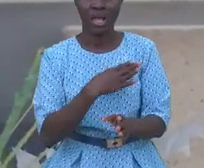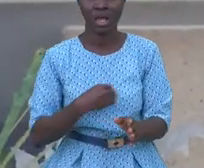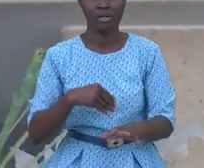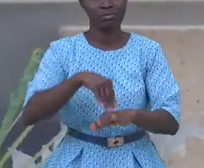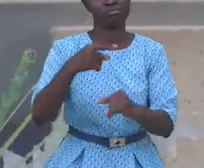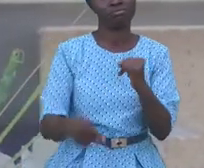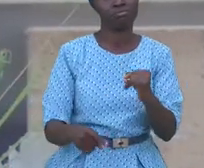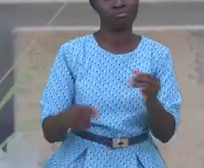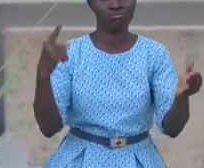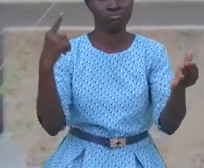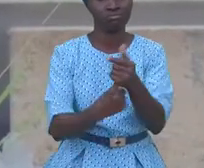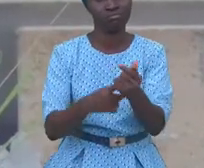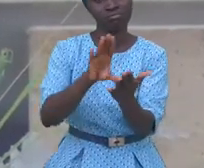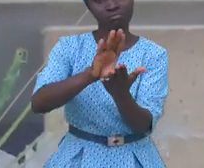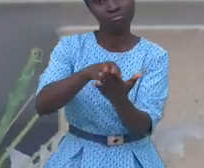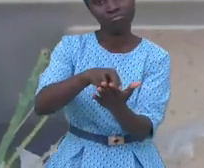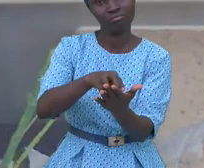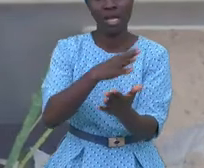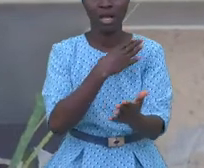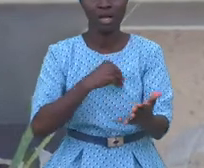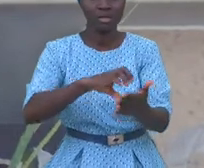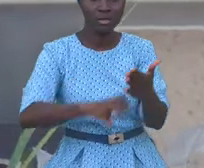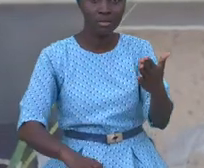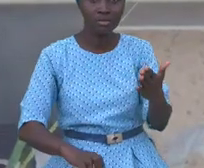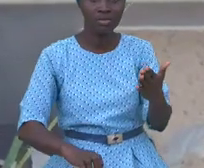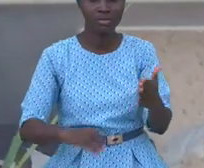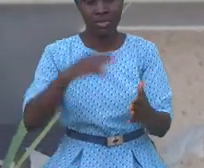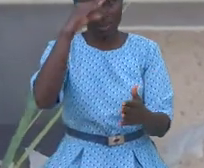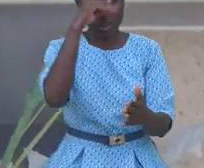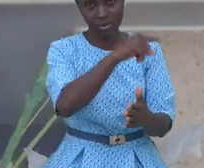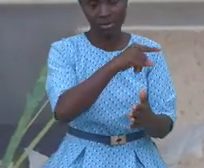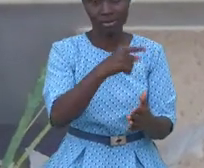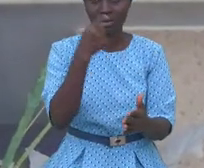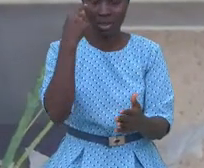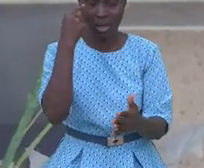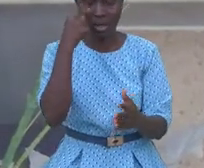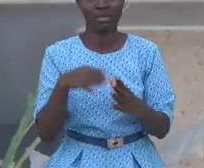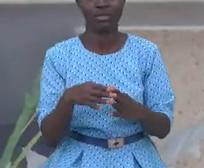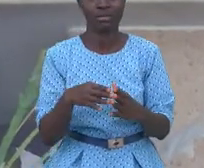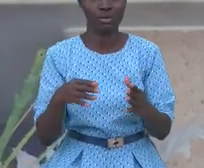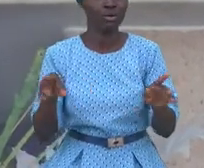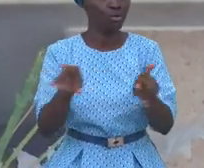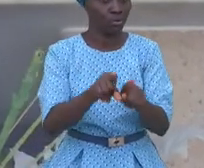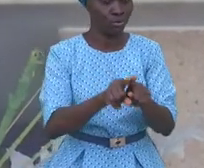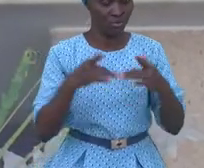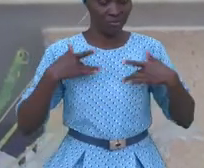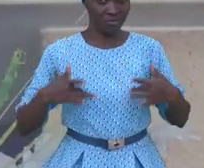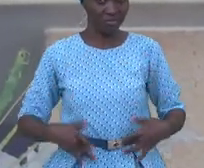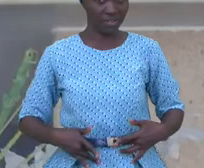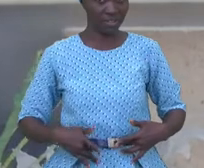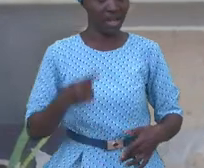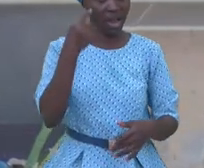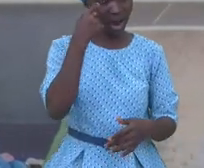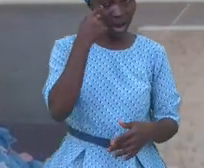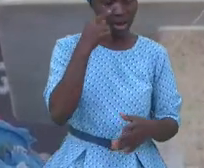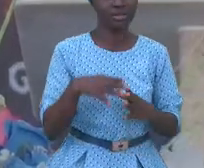him. And they removed his eyes, outward eyes. The inner eye could